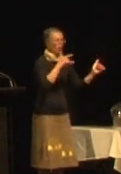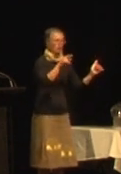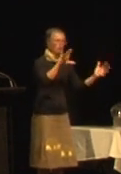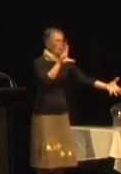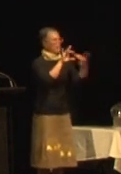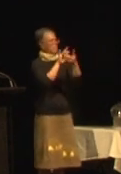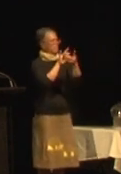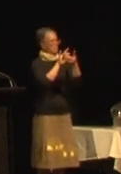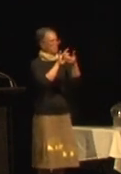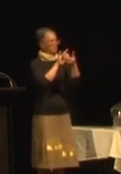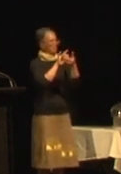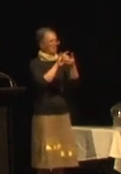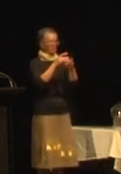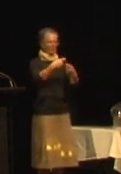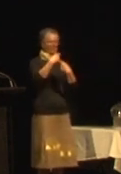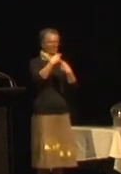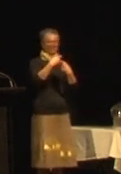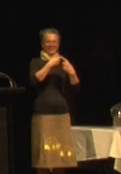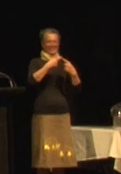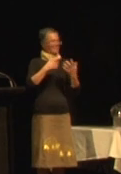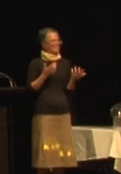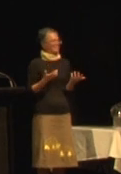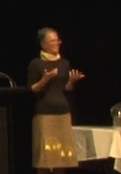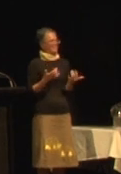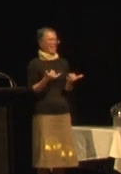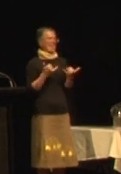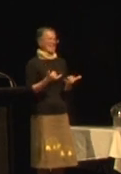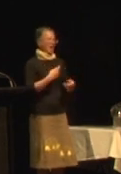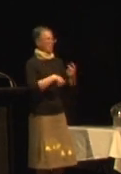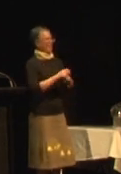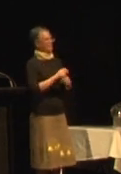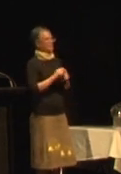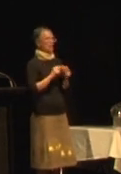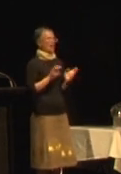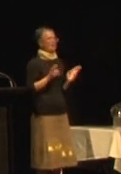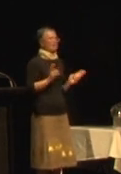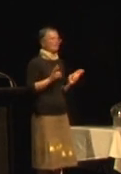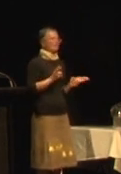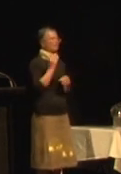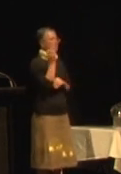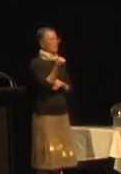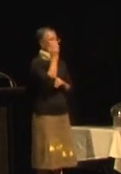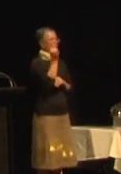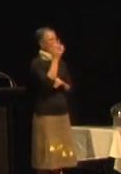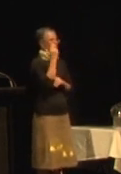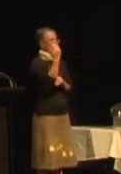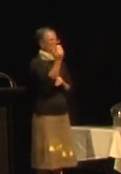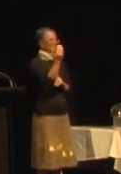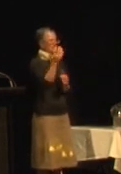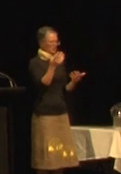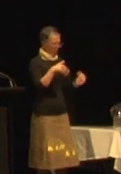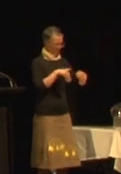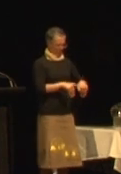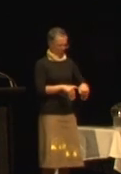Okay. But this now it starts to feel a little like a traditional PowerPoint presentation. But how can a museum, a mere humble